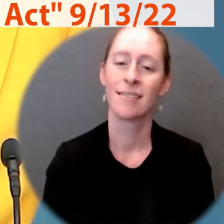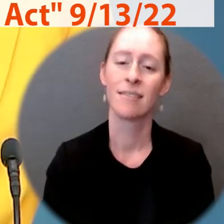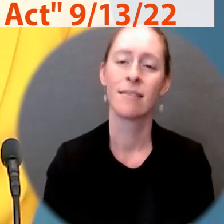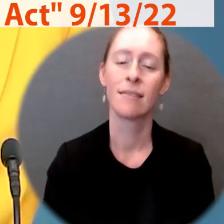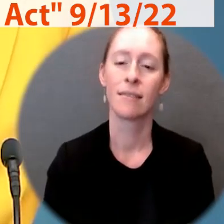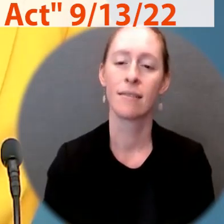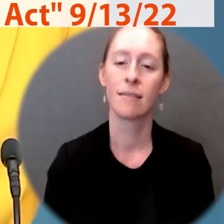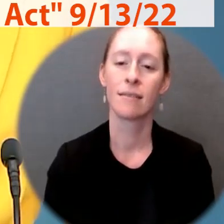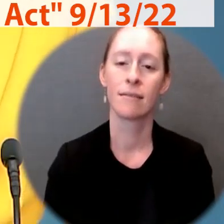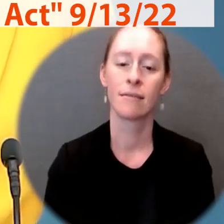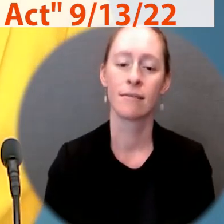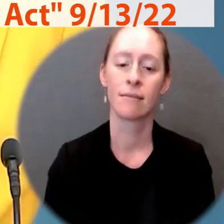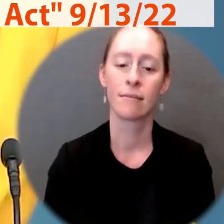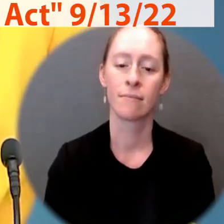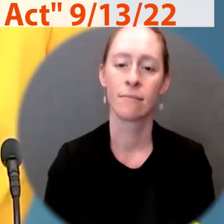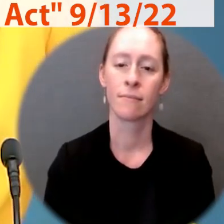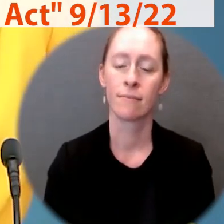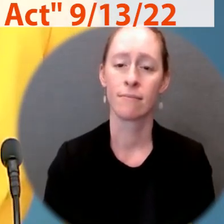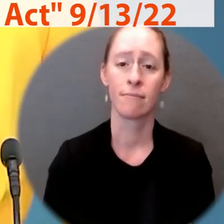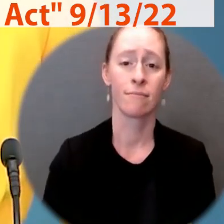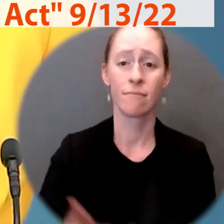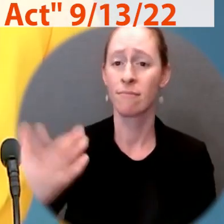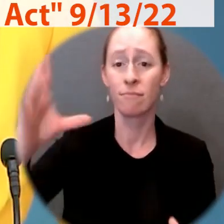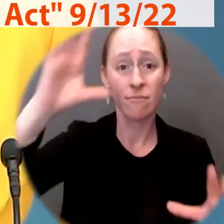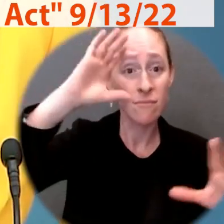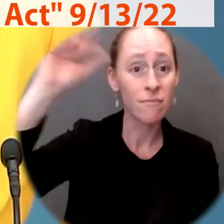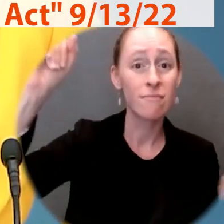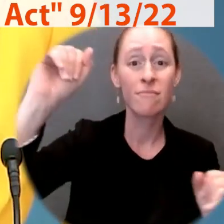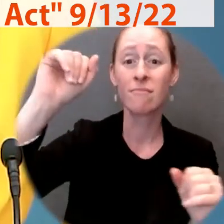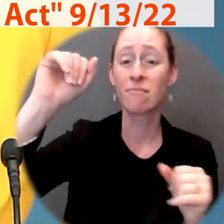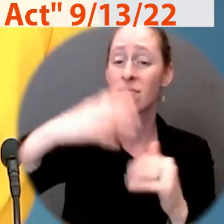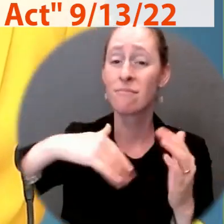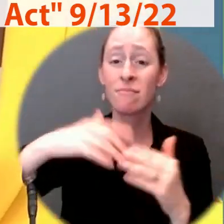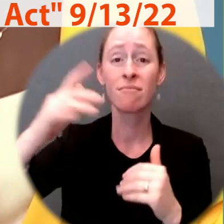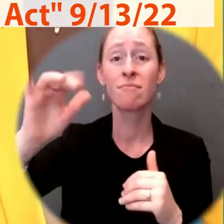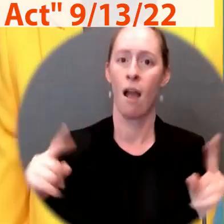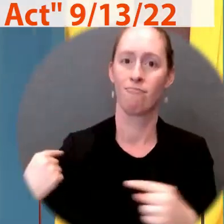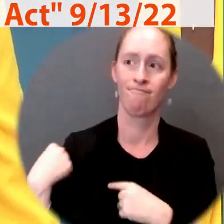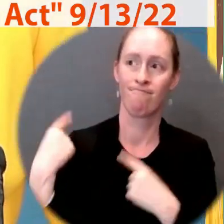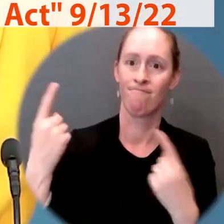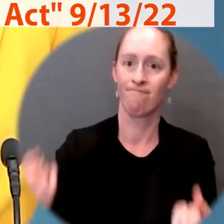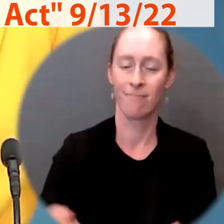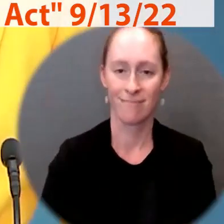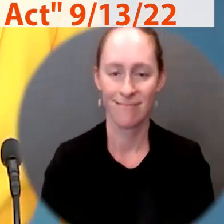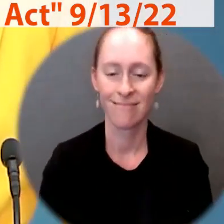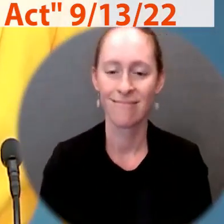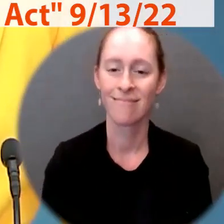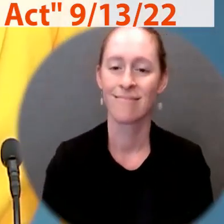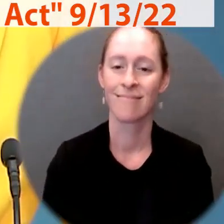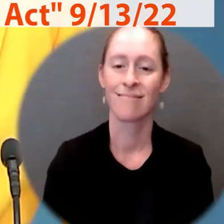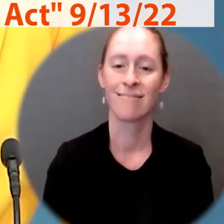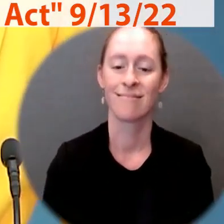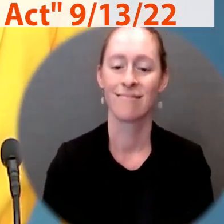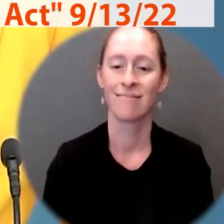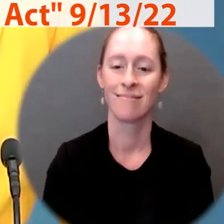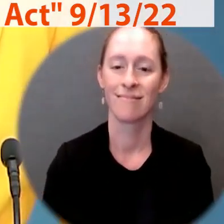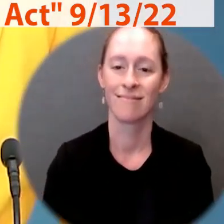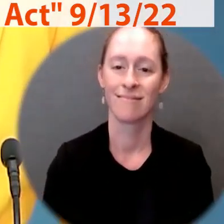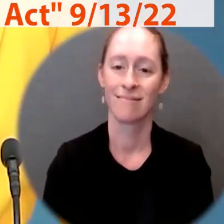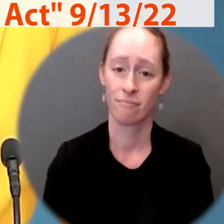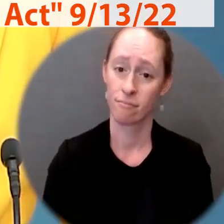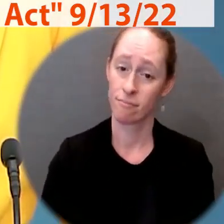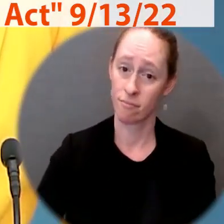electeds like the president and Democrats on Congress, other Democrats for decades, it's a huge win for